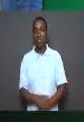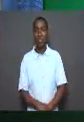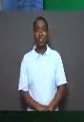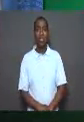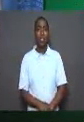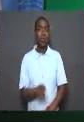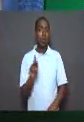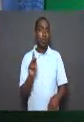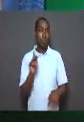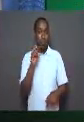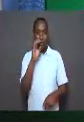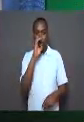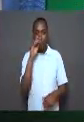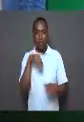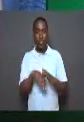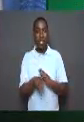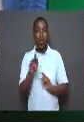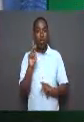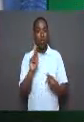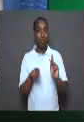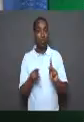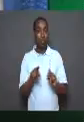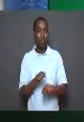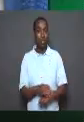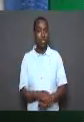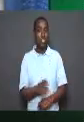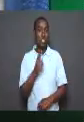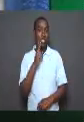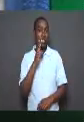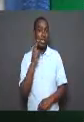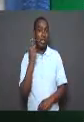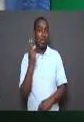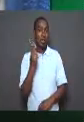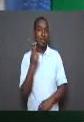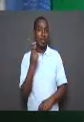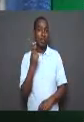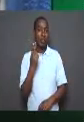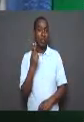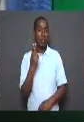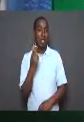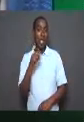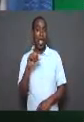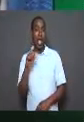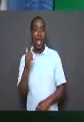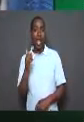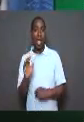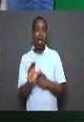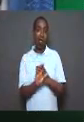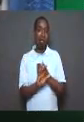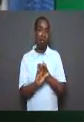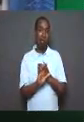People in Ethiopia tend to smoke cigarettes less often than people in